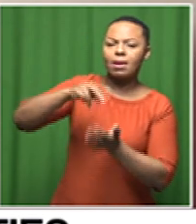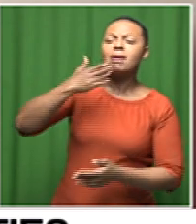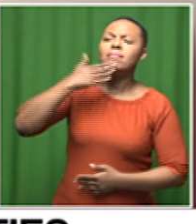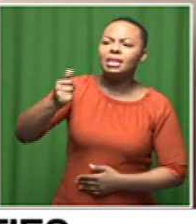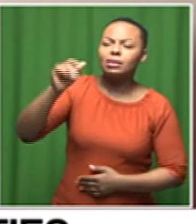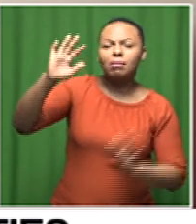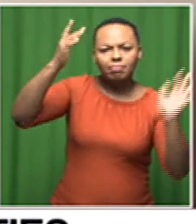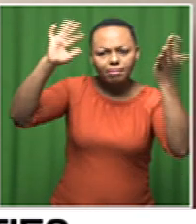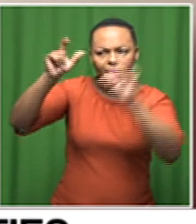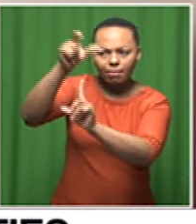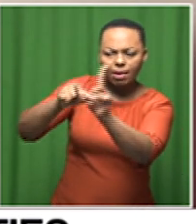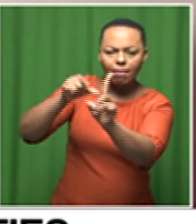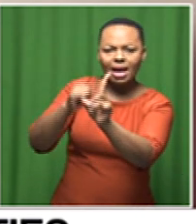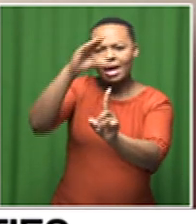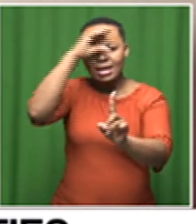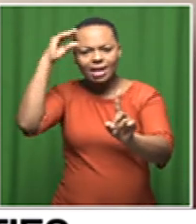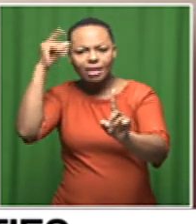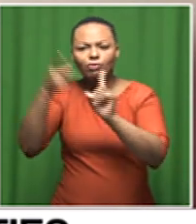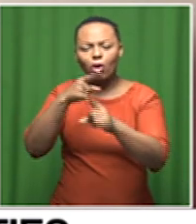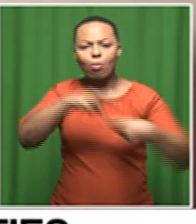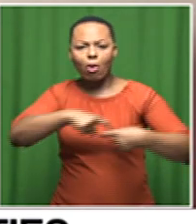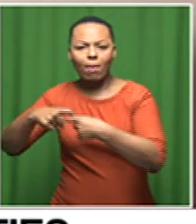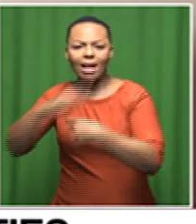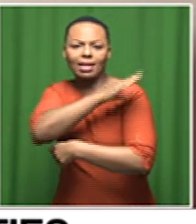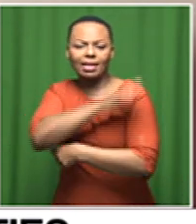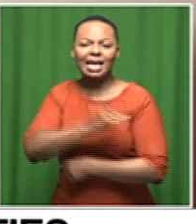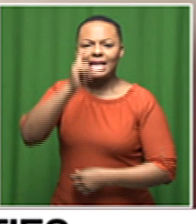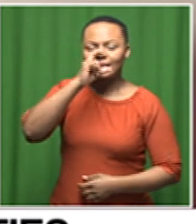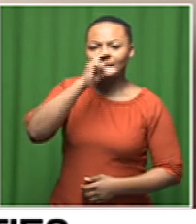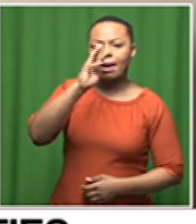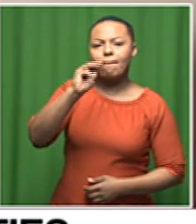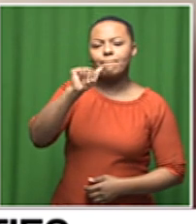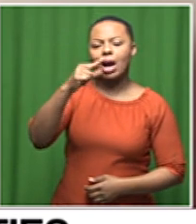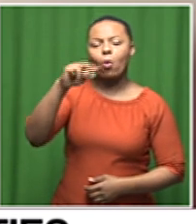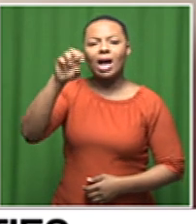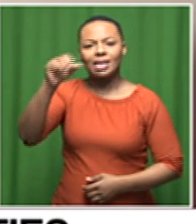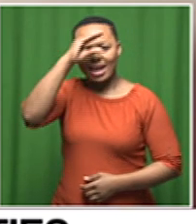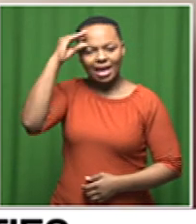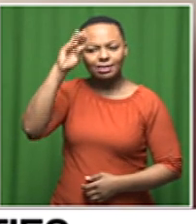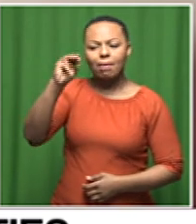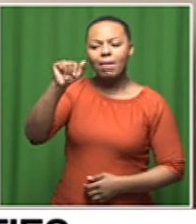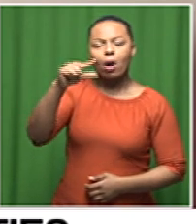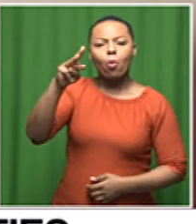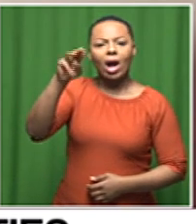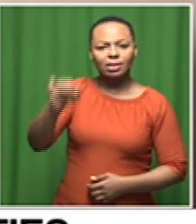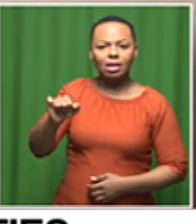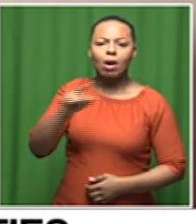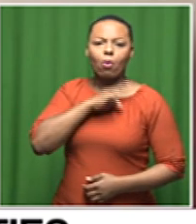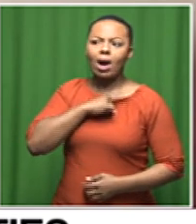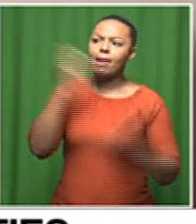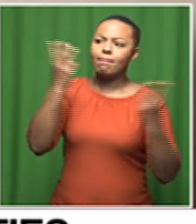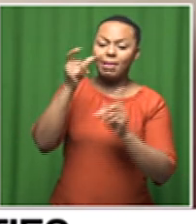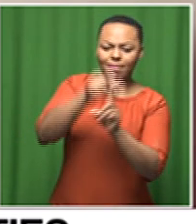honor one of the nurses of the mobile clinic, Sister Magwaza? And we were happy because there are people who are